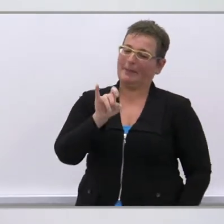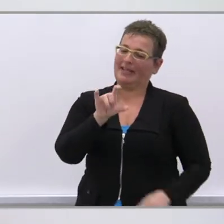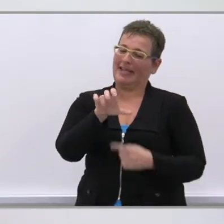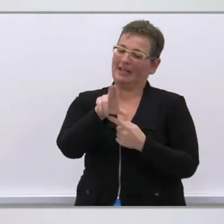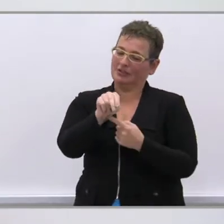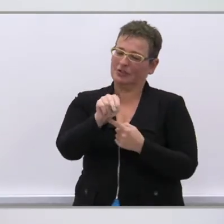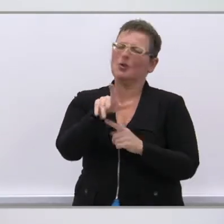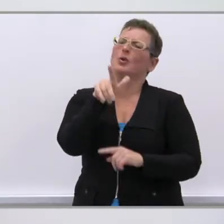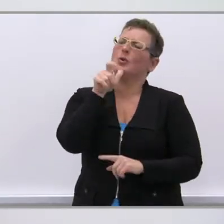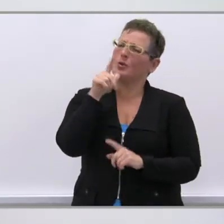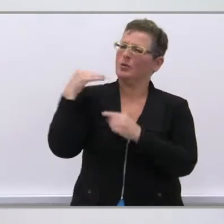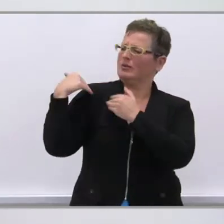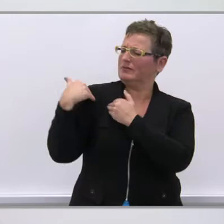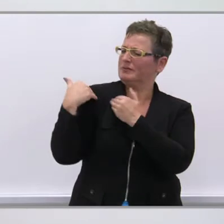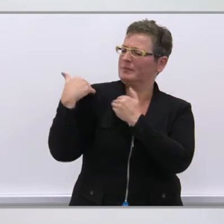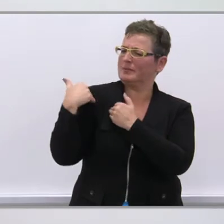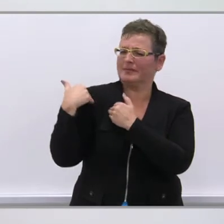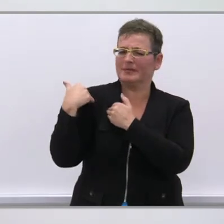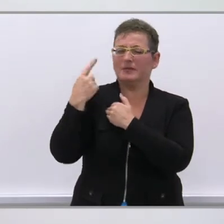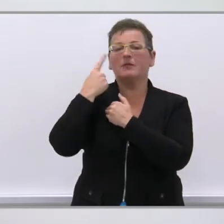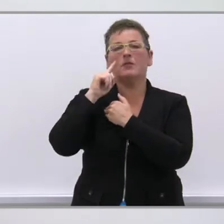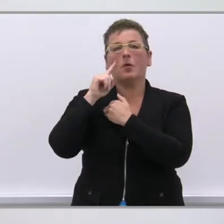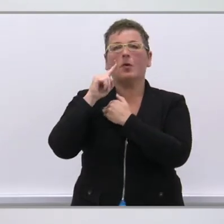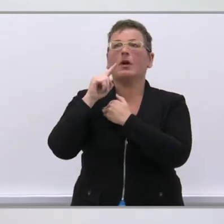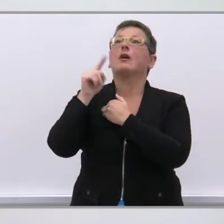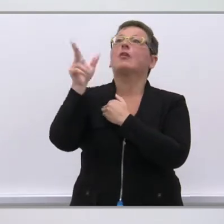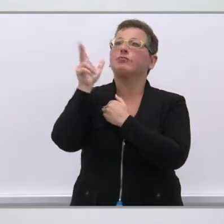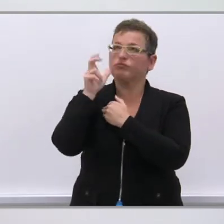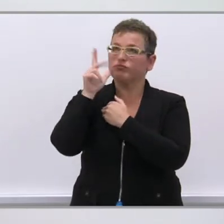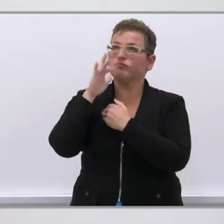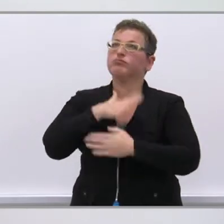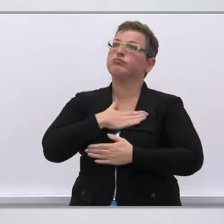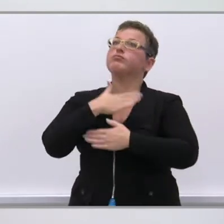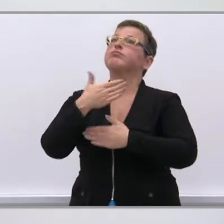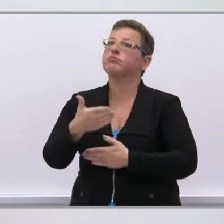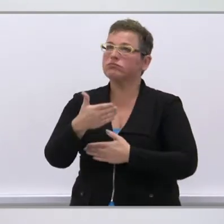who will be responsible for obeying this new legislation